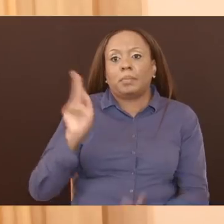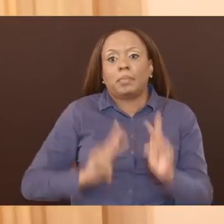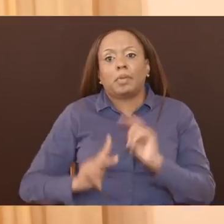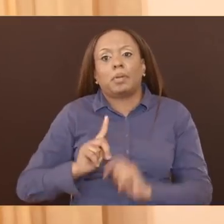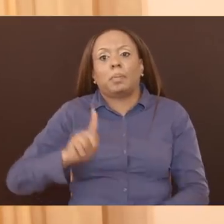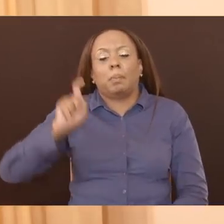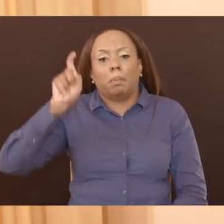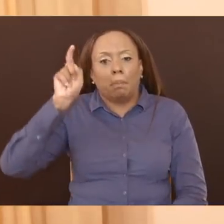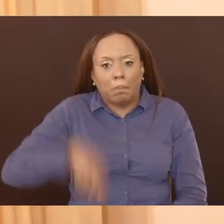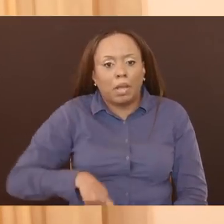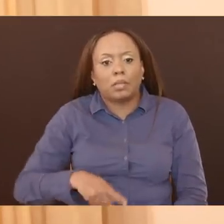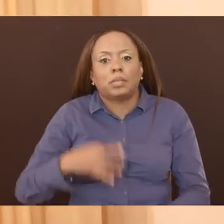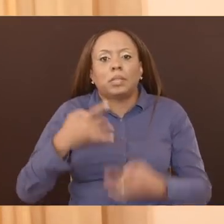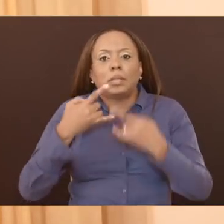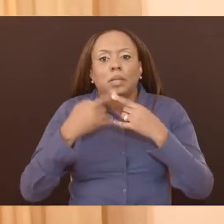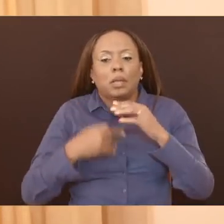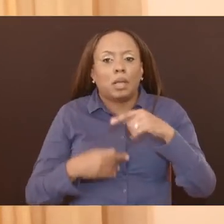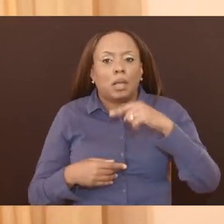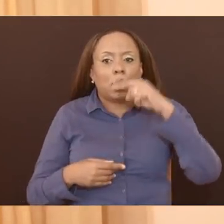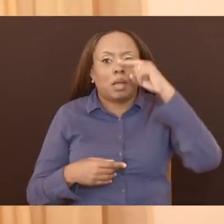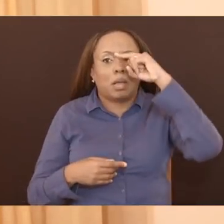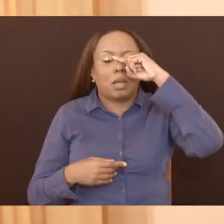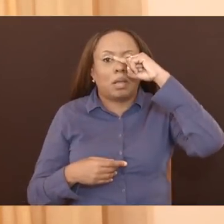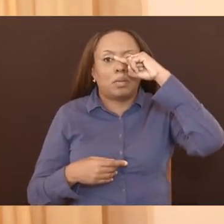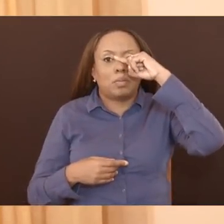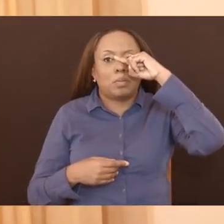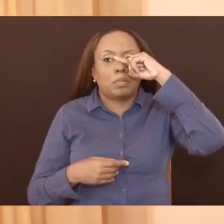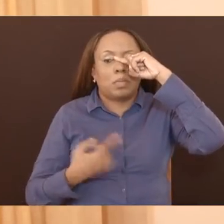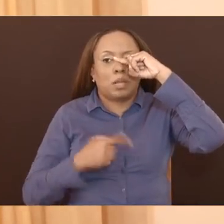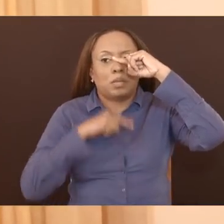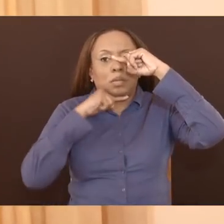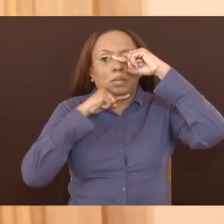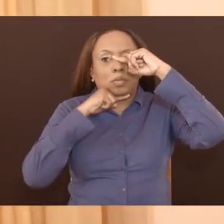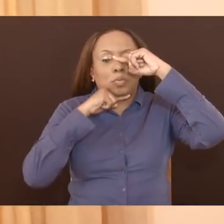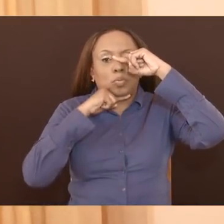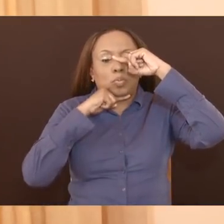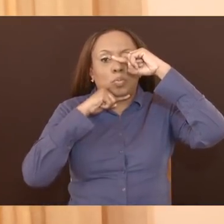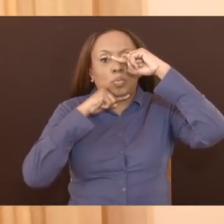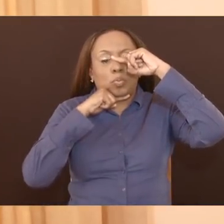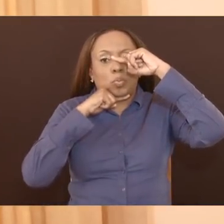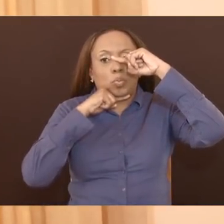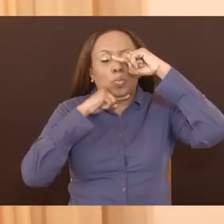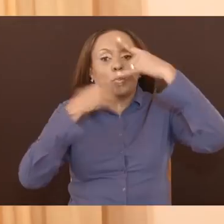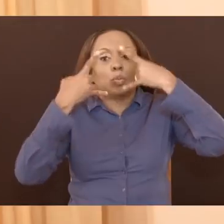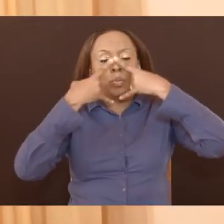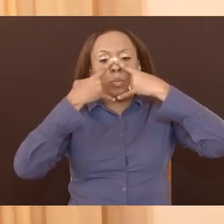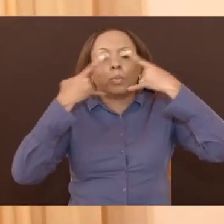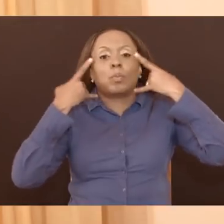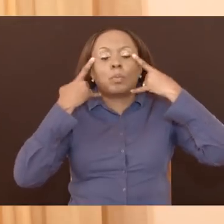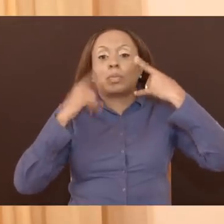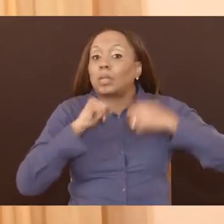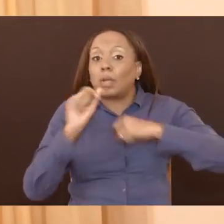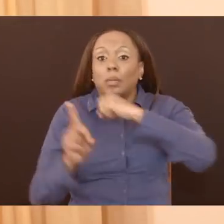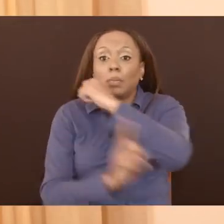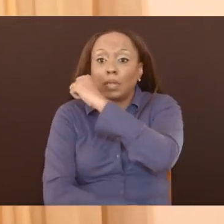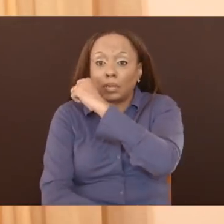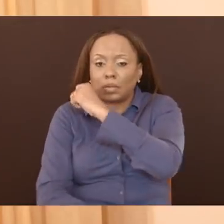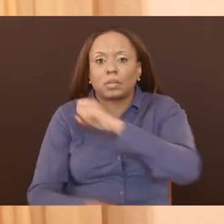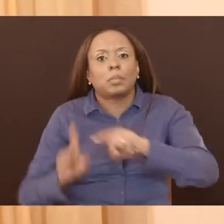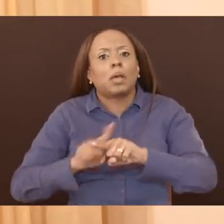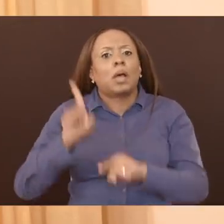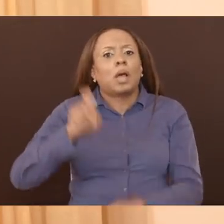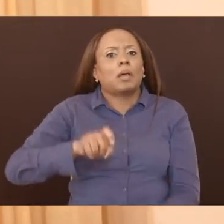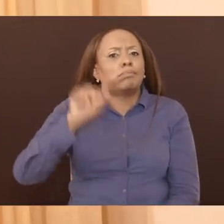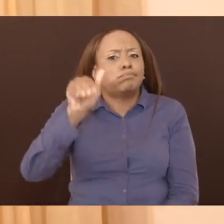the mask above their nose and below their chin. It is not coming with a penalty, but it is coming as a reminder